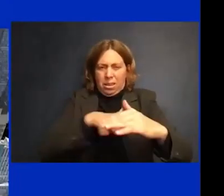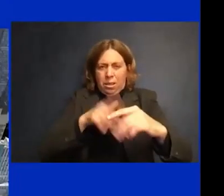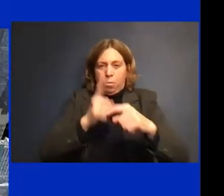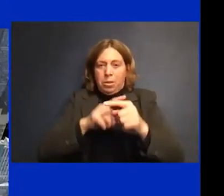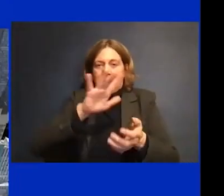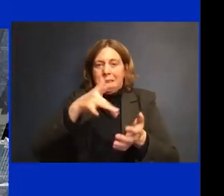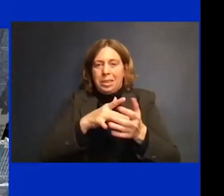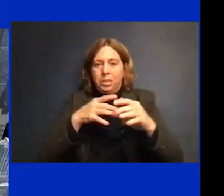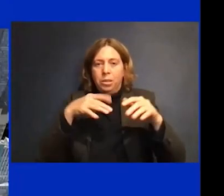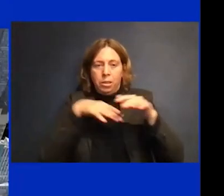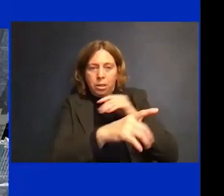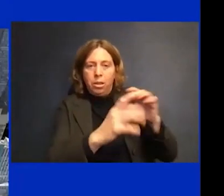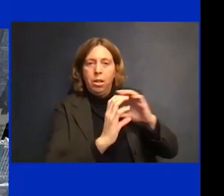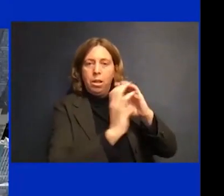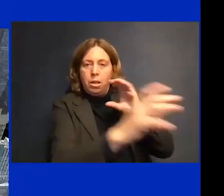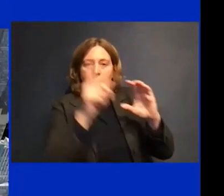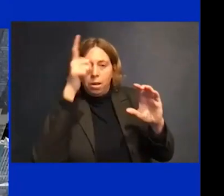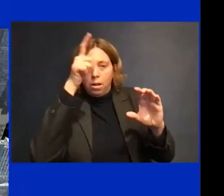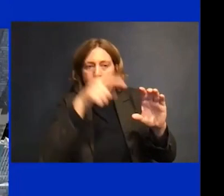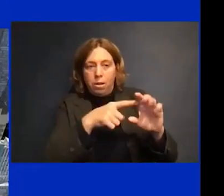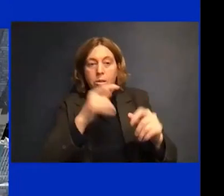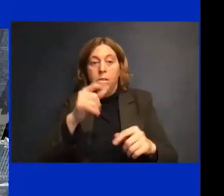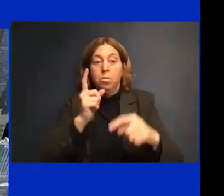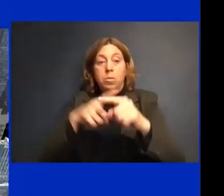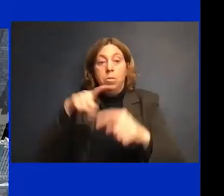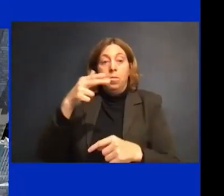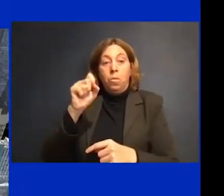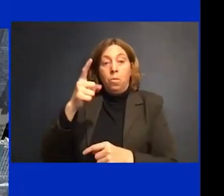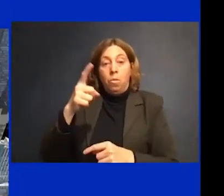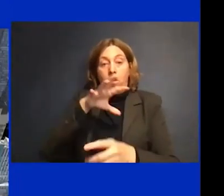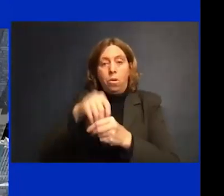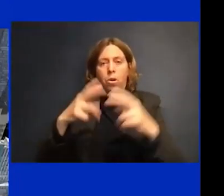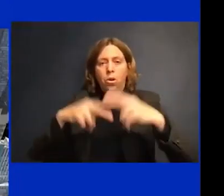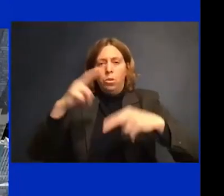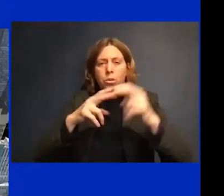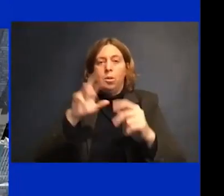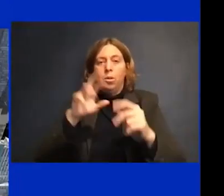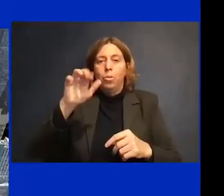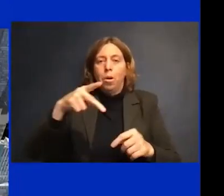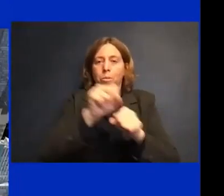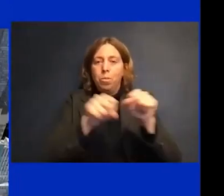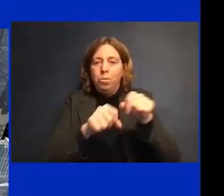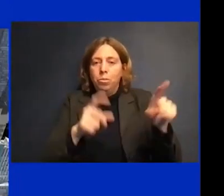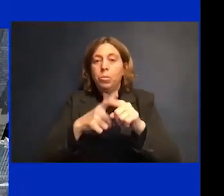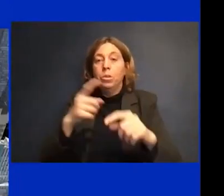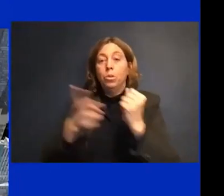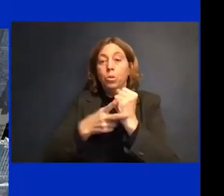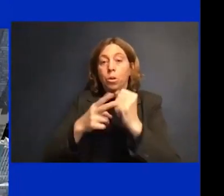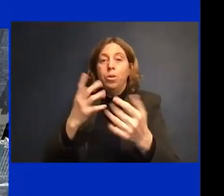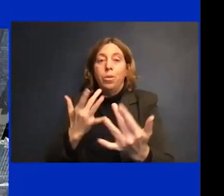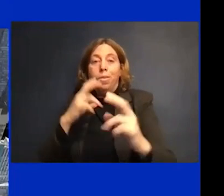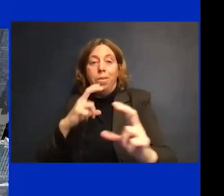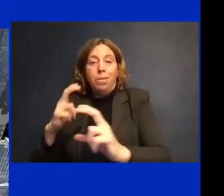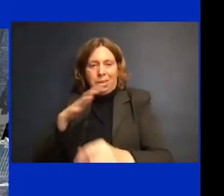of the Lincoln Tunnel. Additionally, Phase 1 will include the construction of the ramp structure and storage and staging facility.